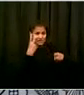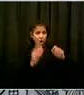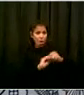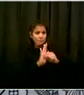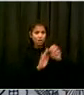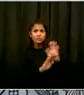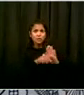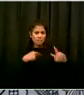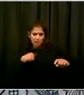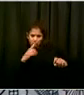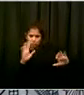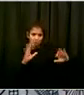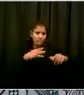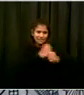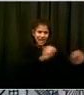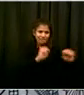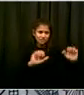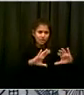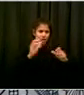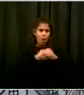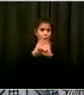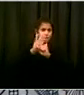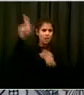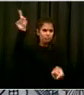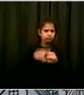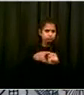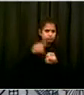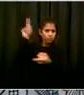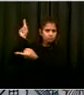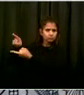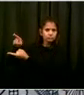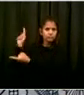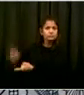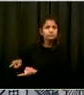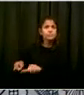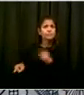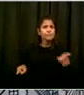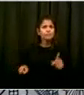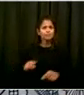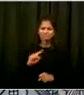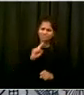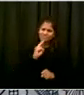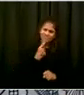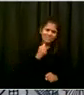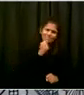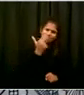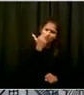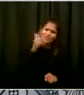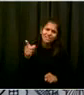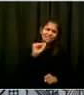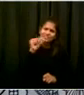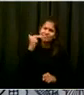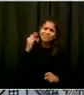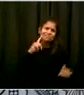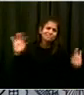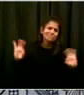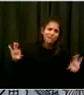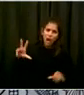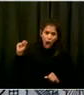the coronavirus spreads again, the more vulnerable people will be reached. We cannot let that happen.